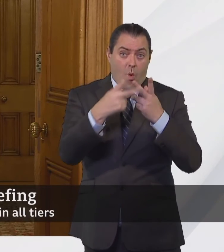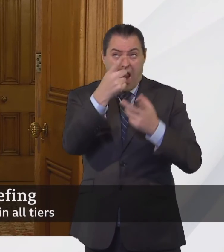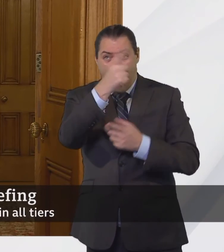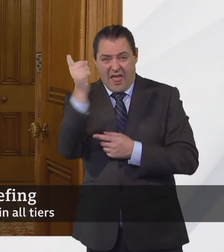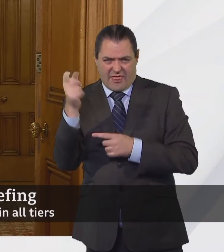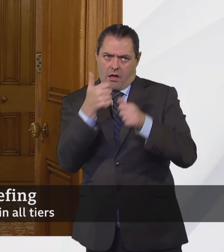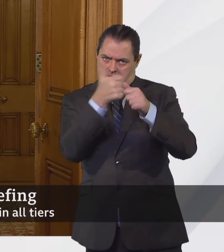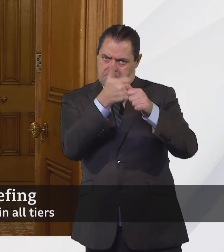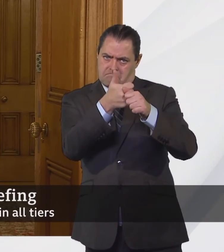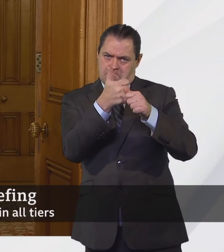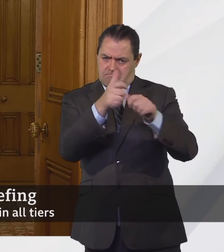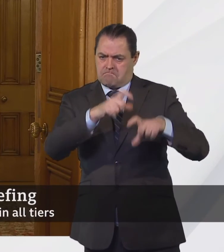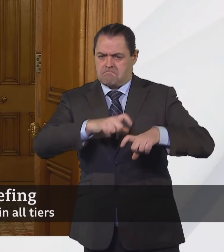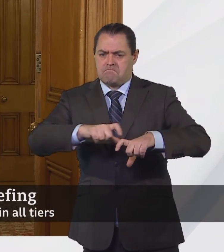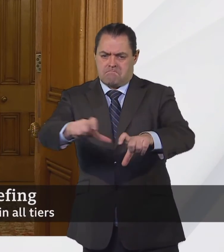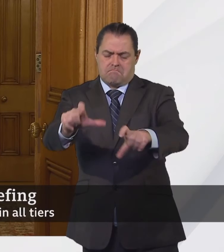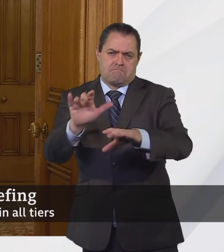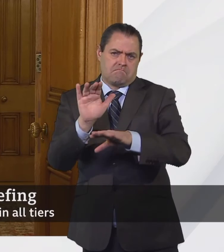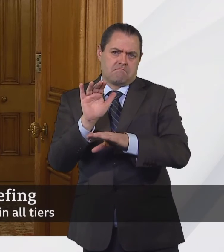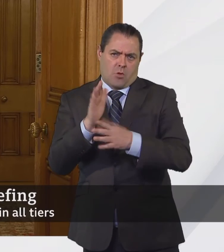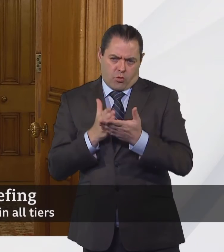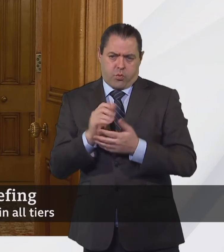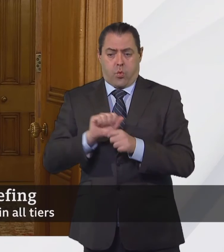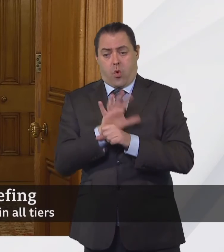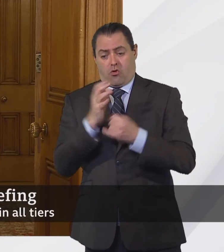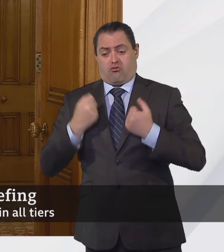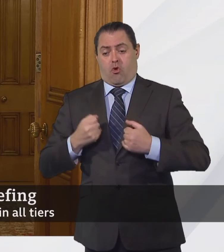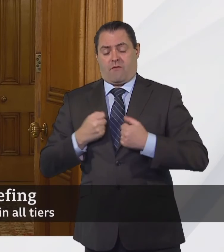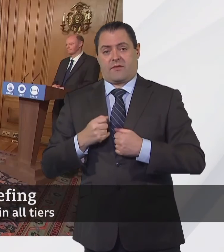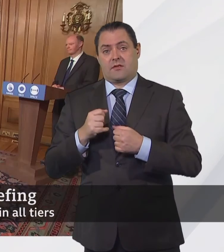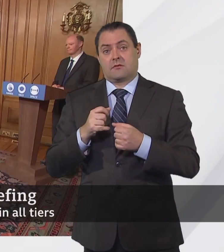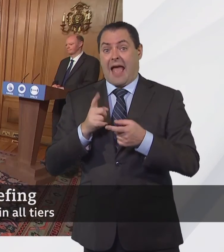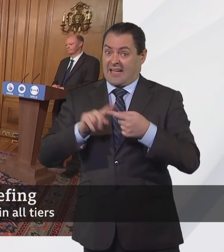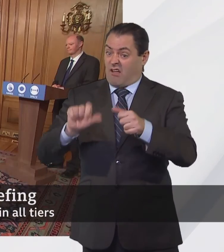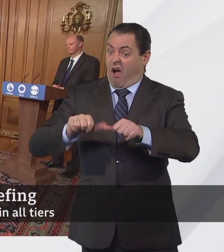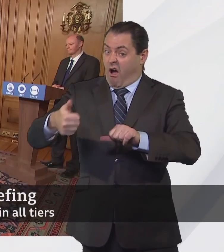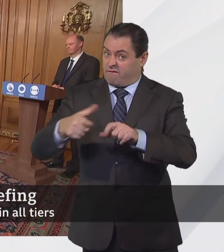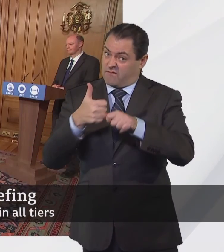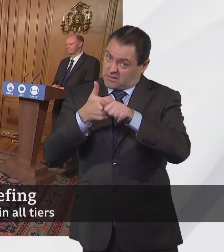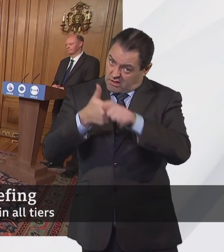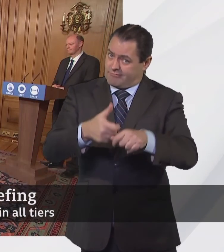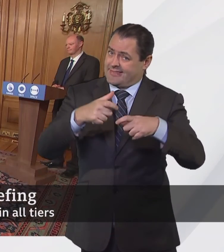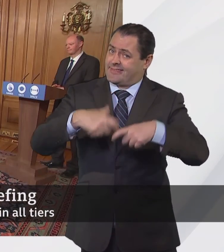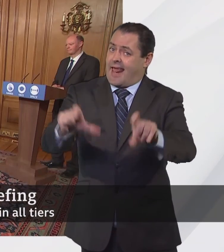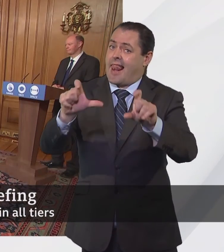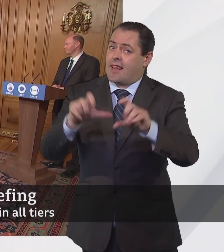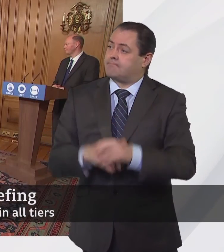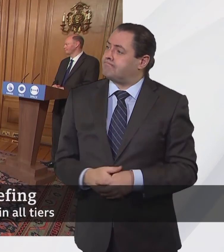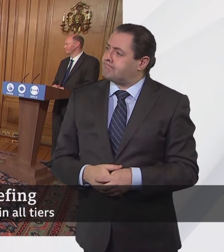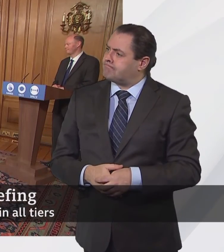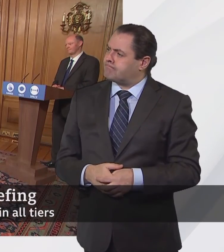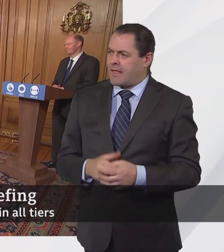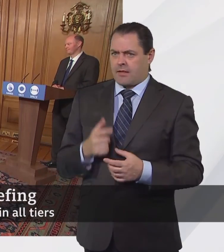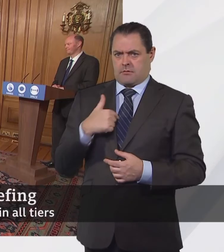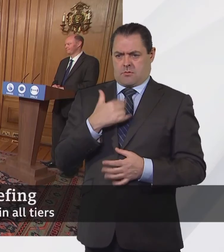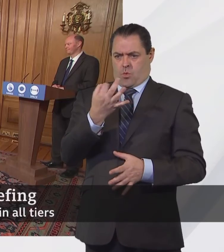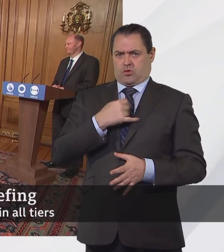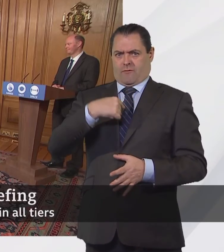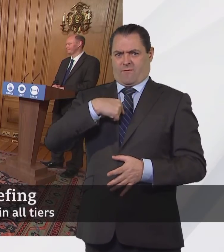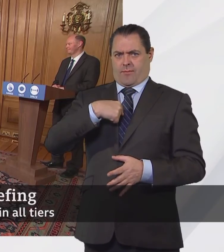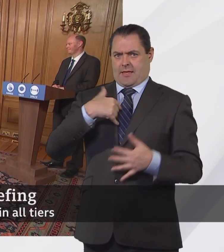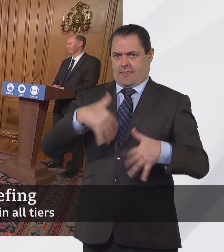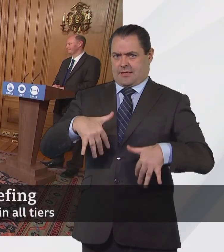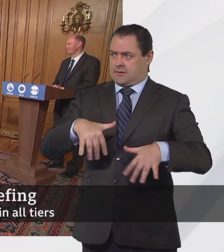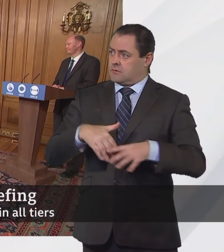going to keep supporting you throughout the COVID and beyond. I don't think you had a question for Chris or